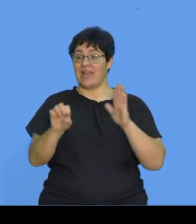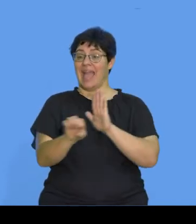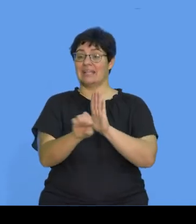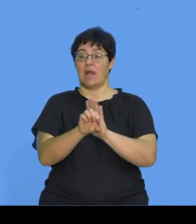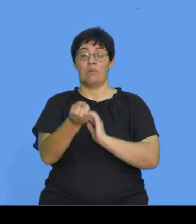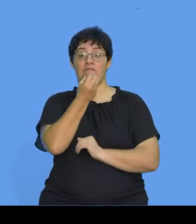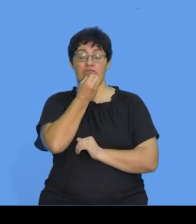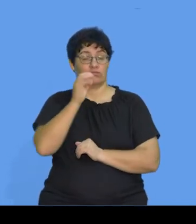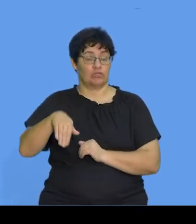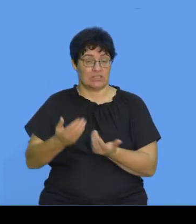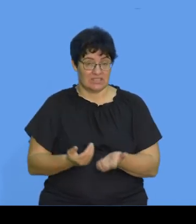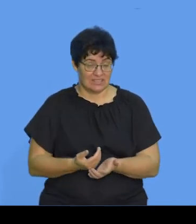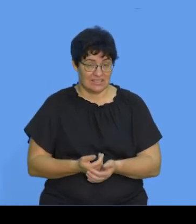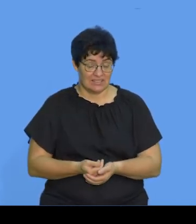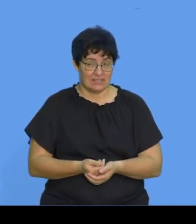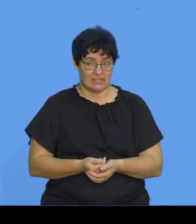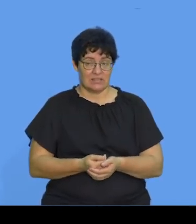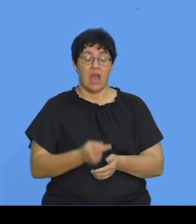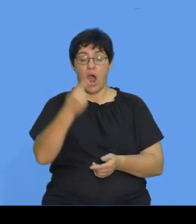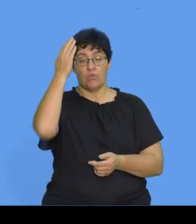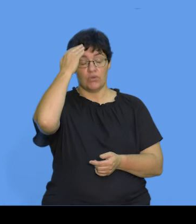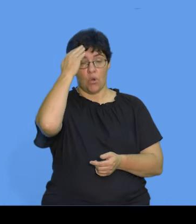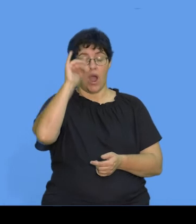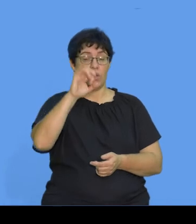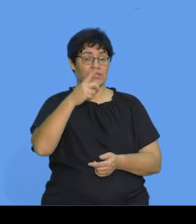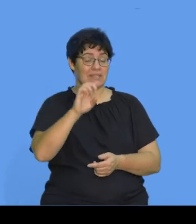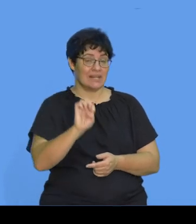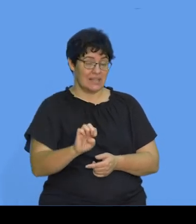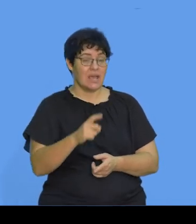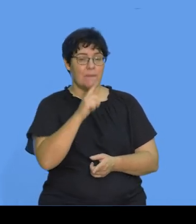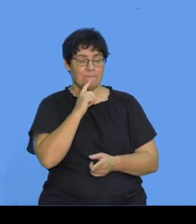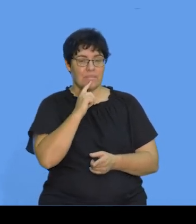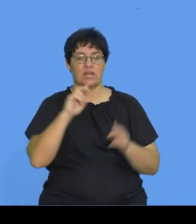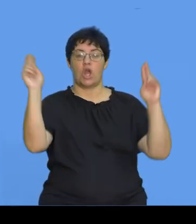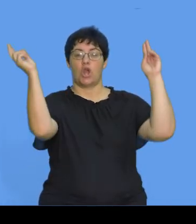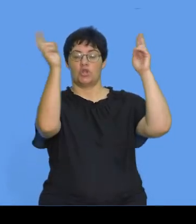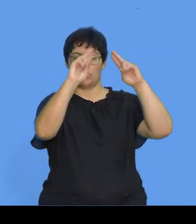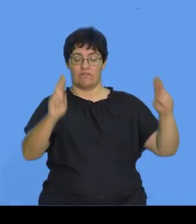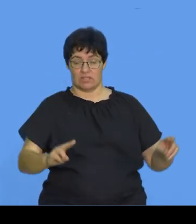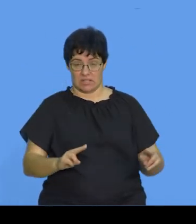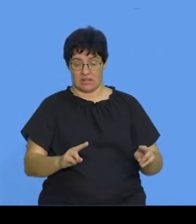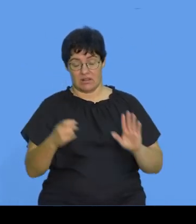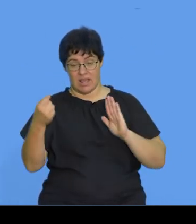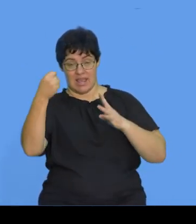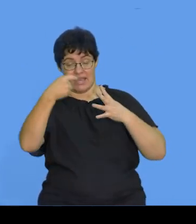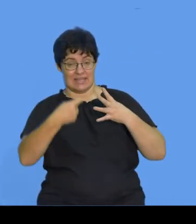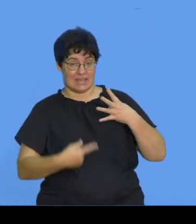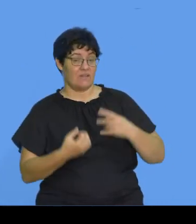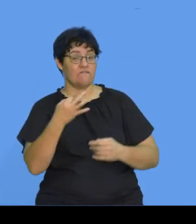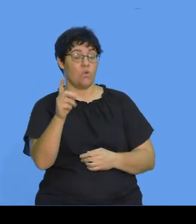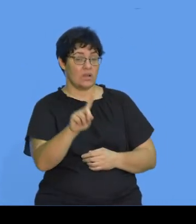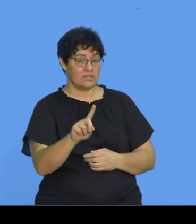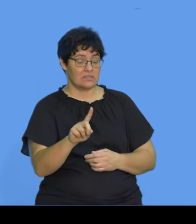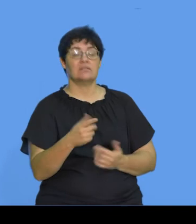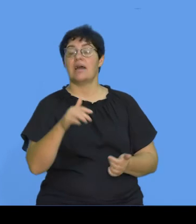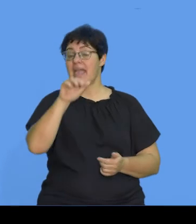me an example of the food, but I know that iodine is a universal, indicator